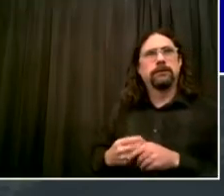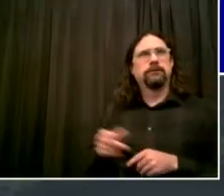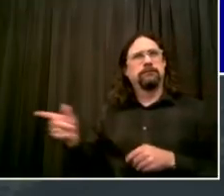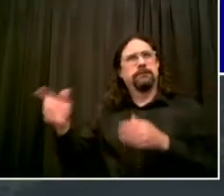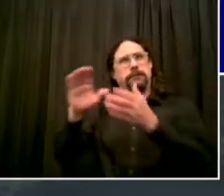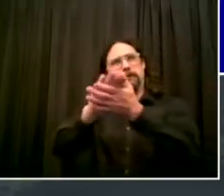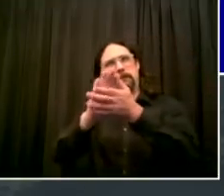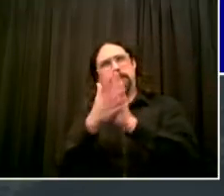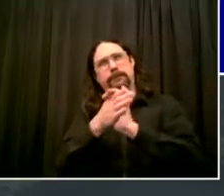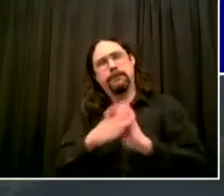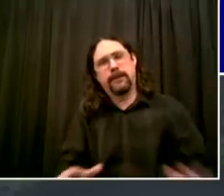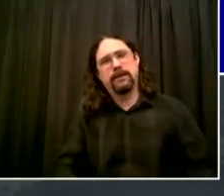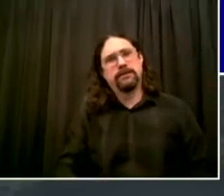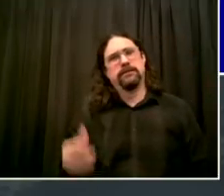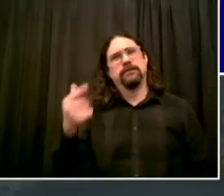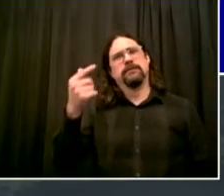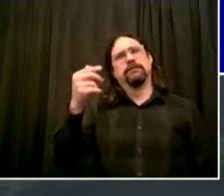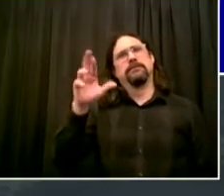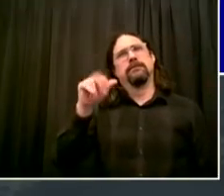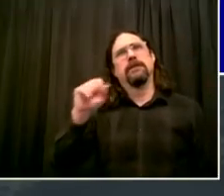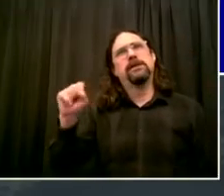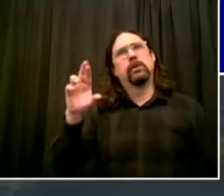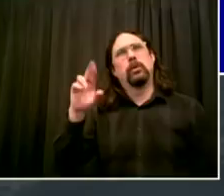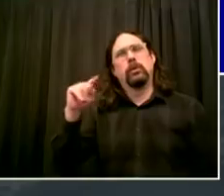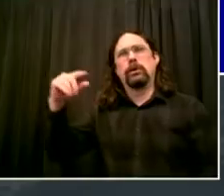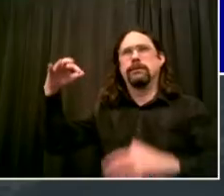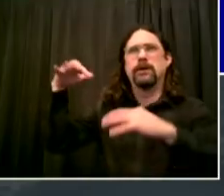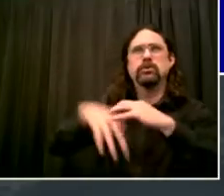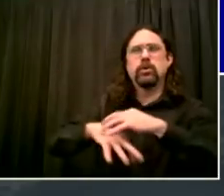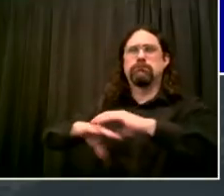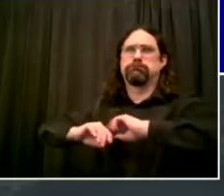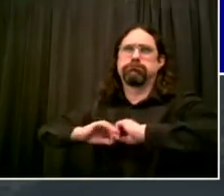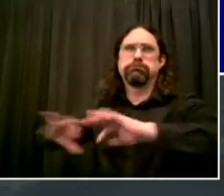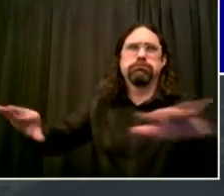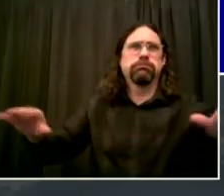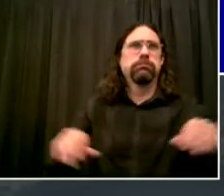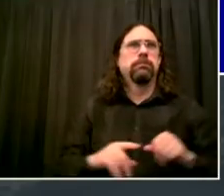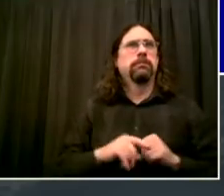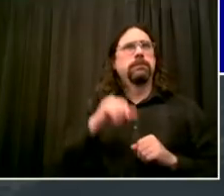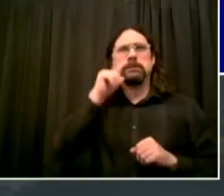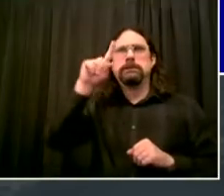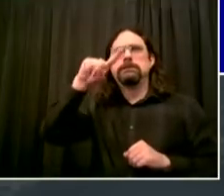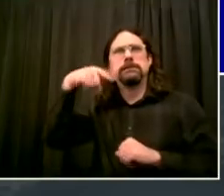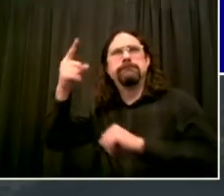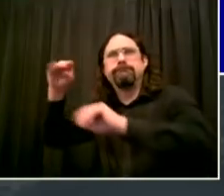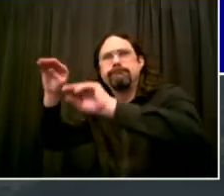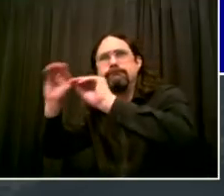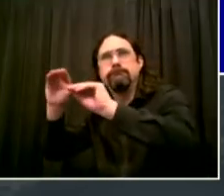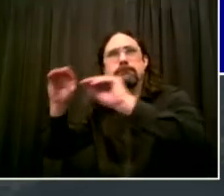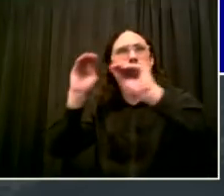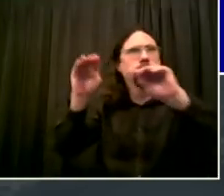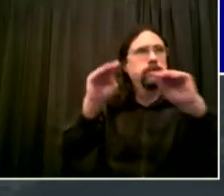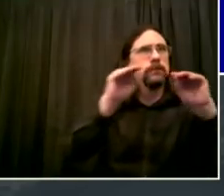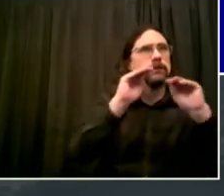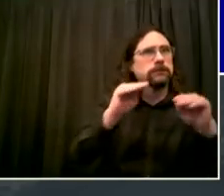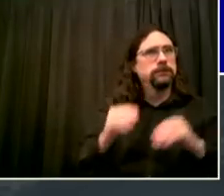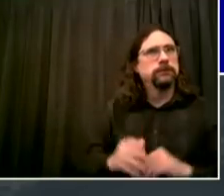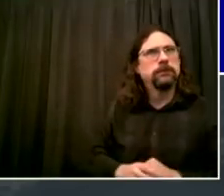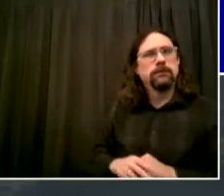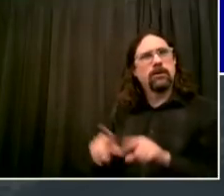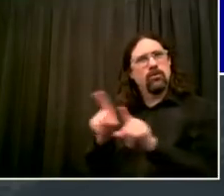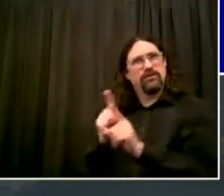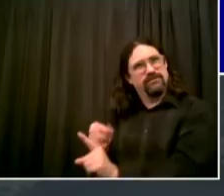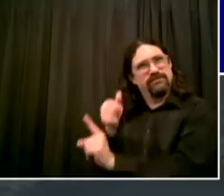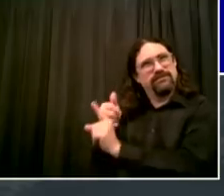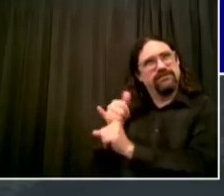but not just teaches how this movement works, how this system works, but practices it every day, goes to wherever